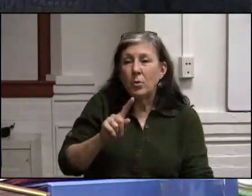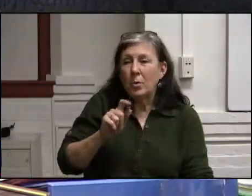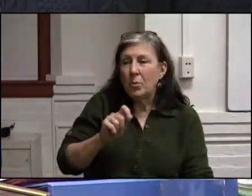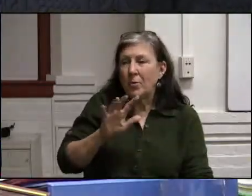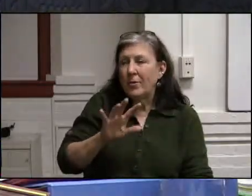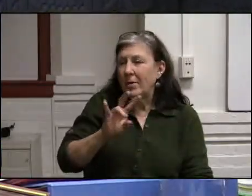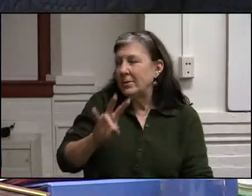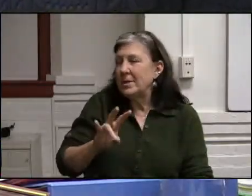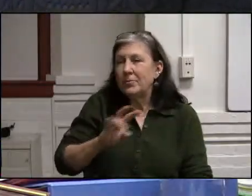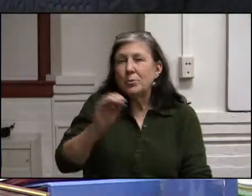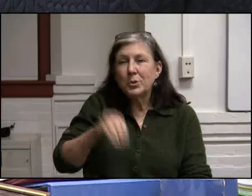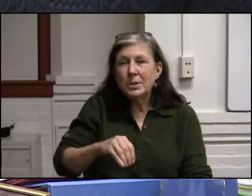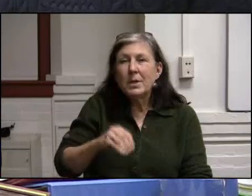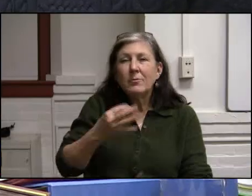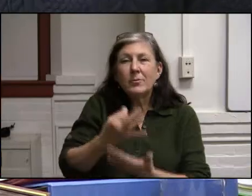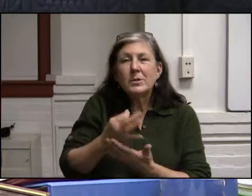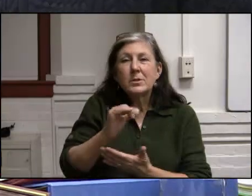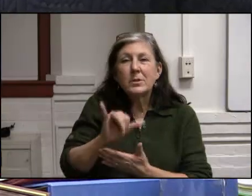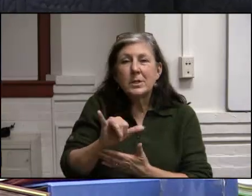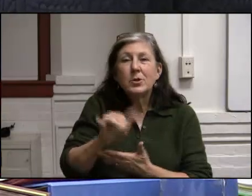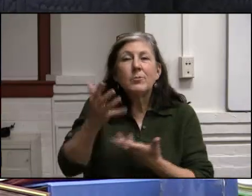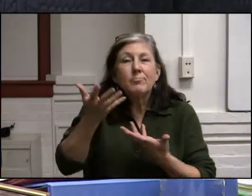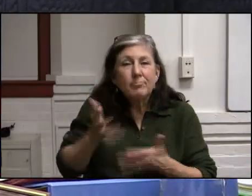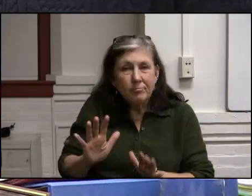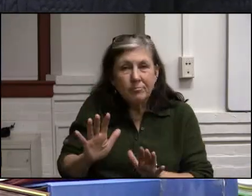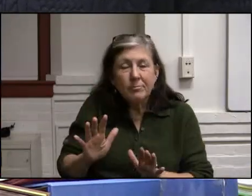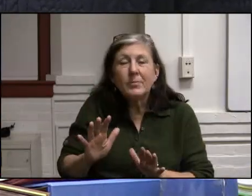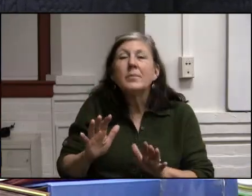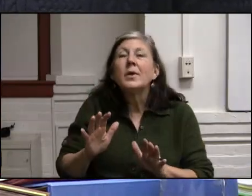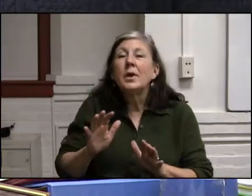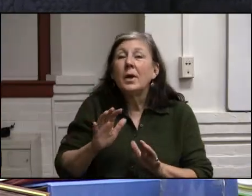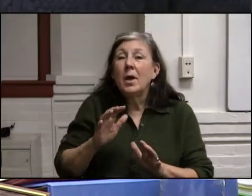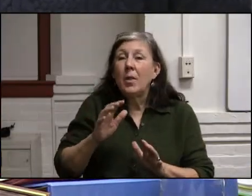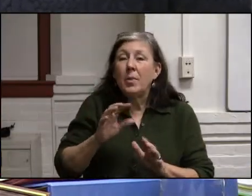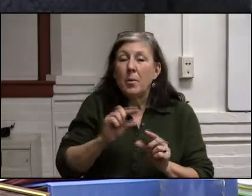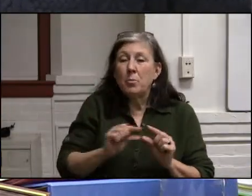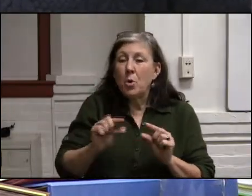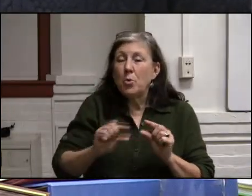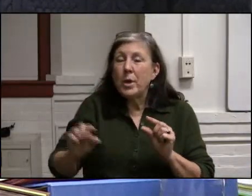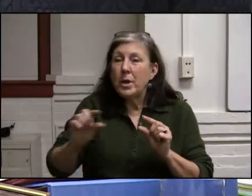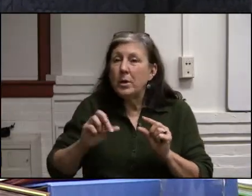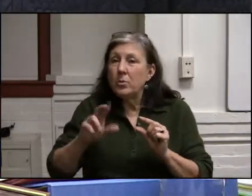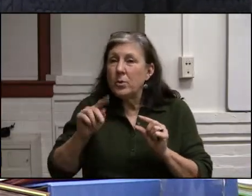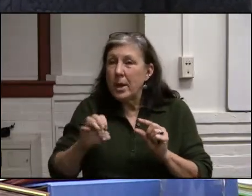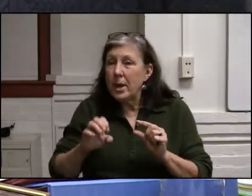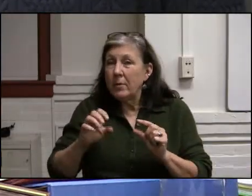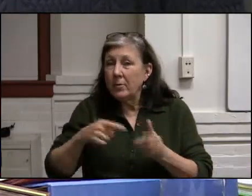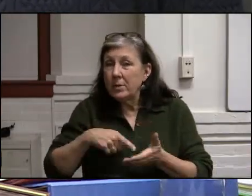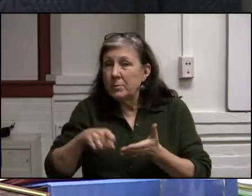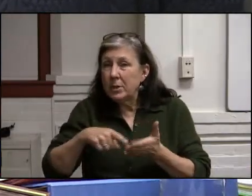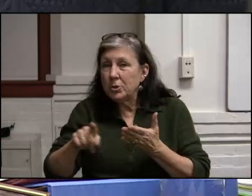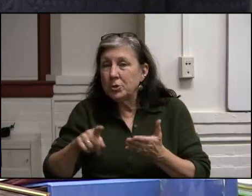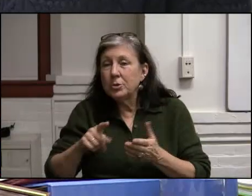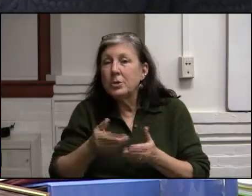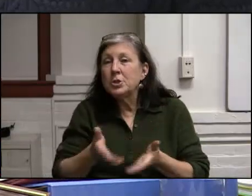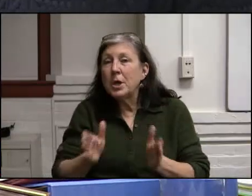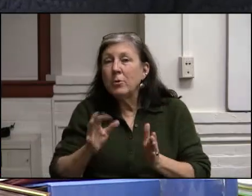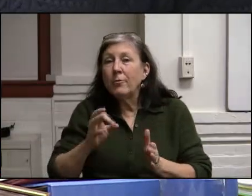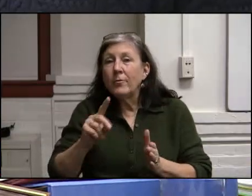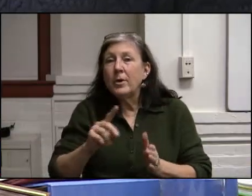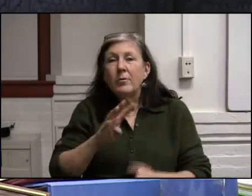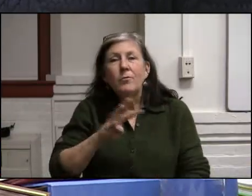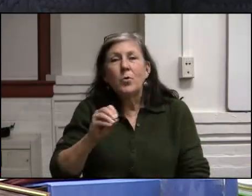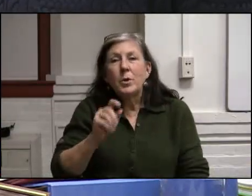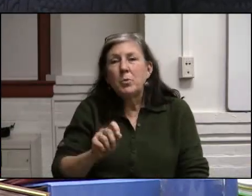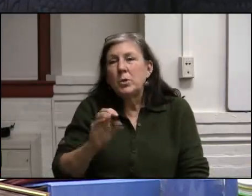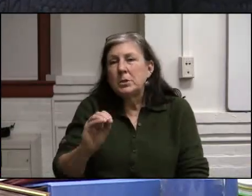complete. The prorated rate of expenditure in the general fund is 40.0. We're in good shape